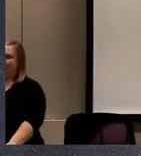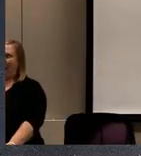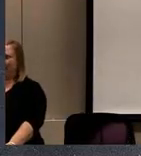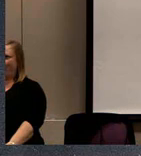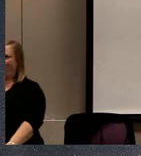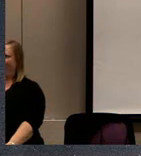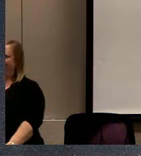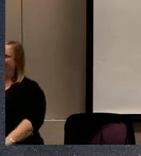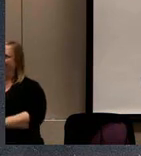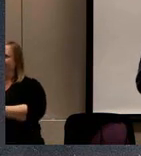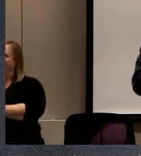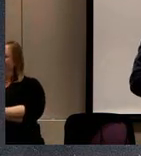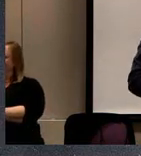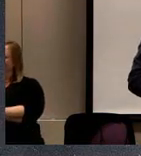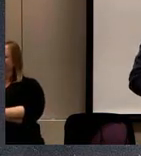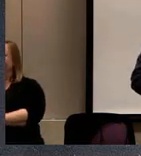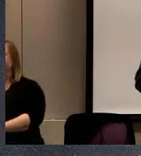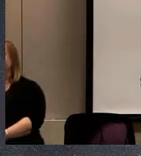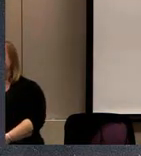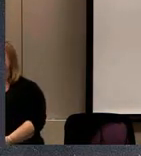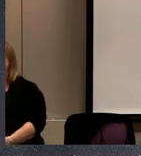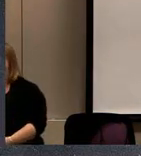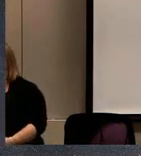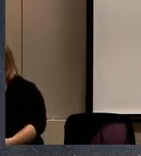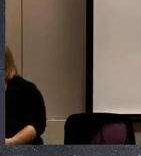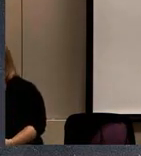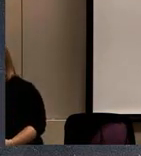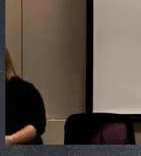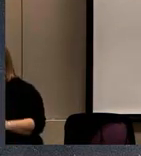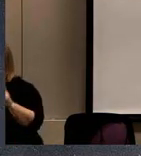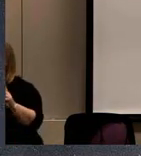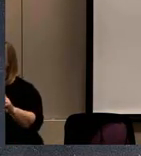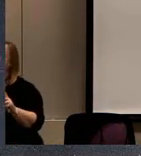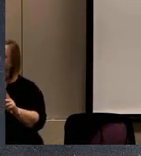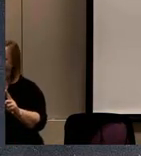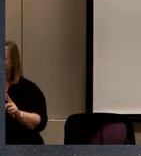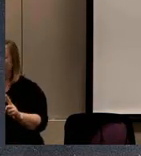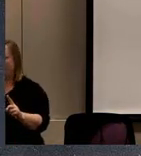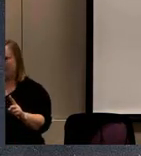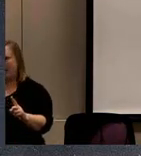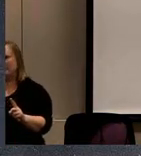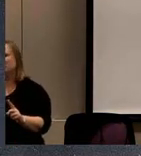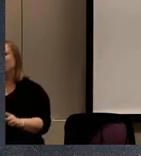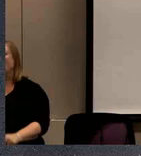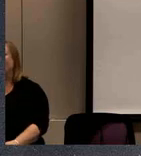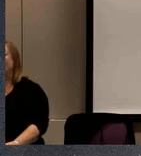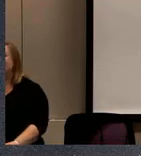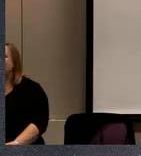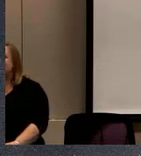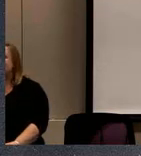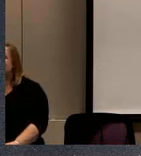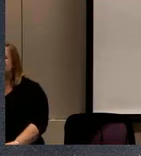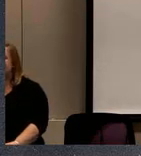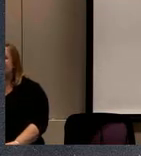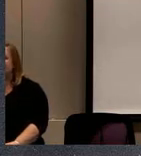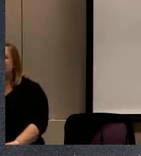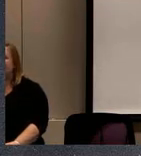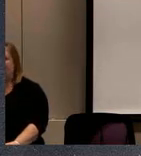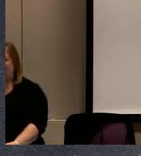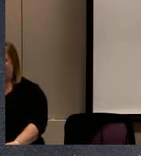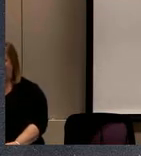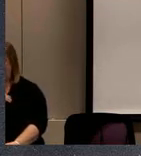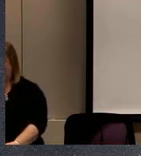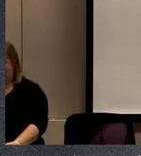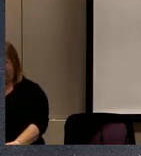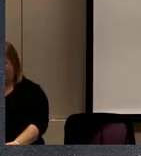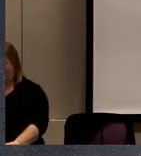unofficially. Although, as far as official membership, we have about 60 million members nationwide in AAA,